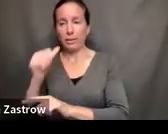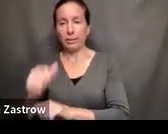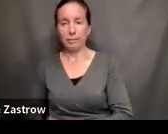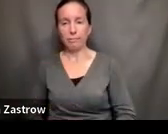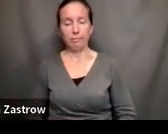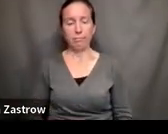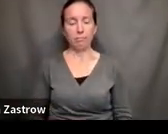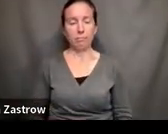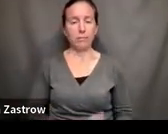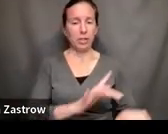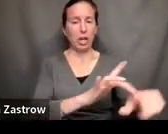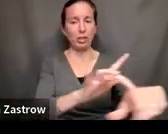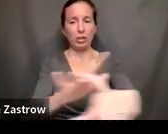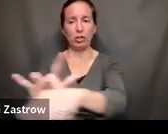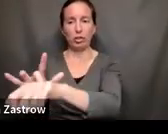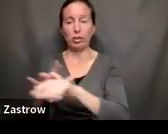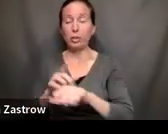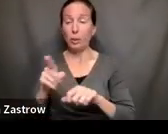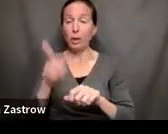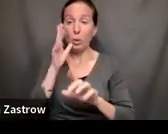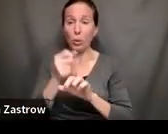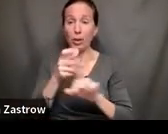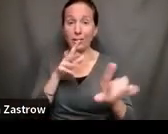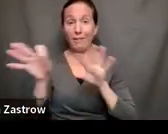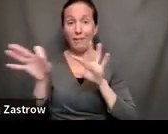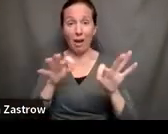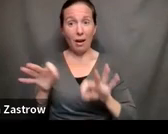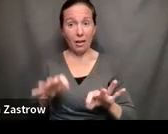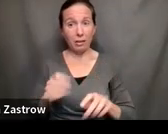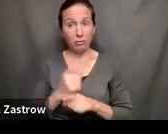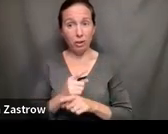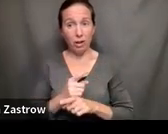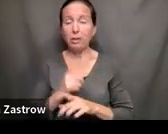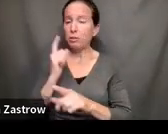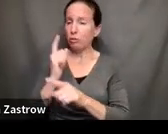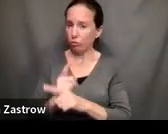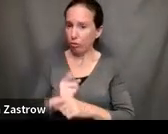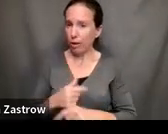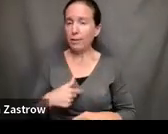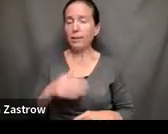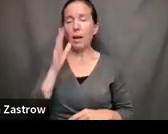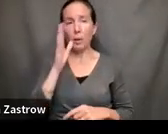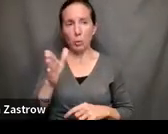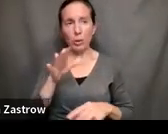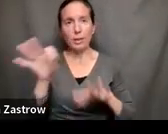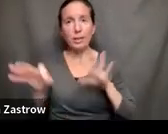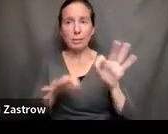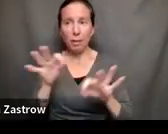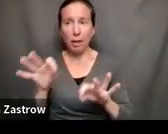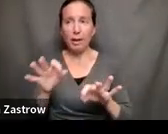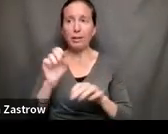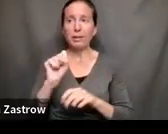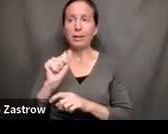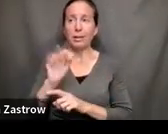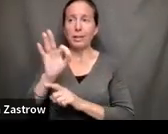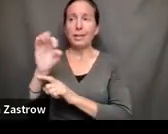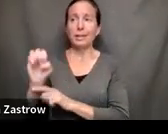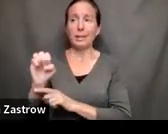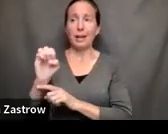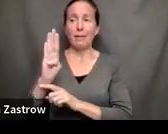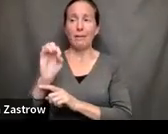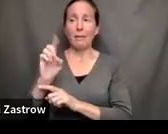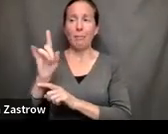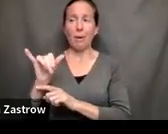you know. So you would define what that means. Right. We would define what safe body looked nice. Like in the goal. For that student. For